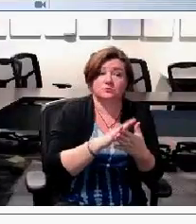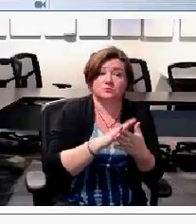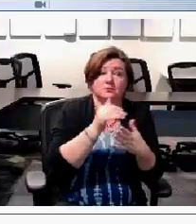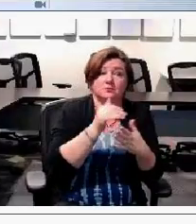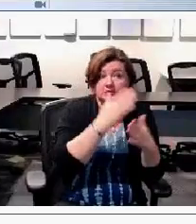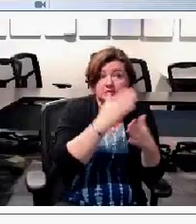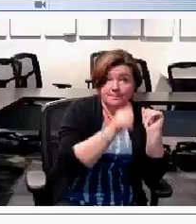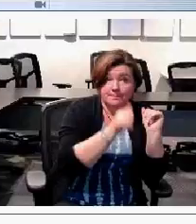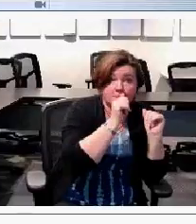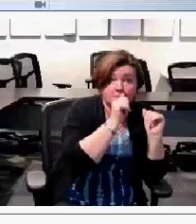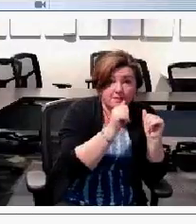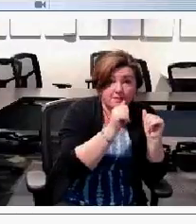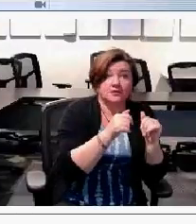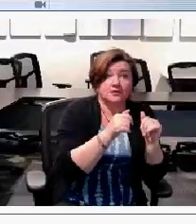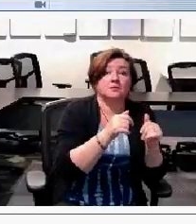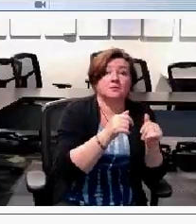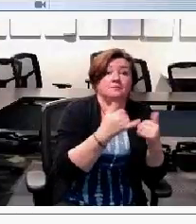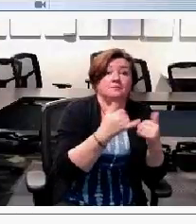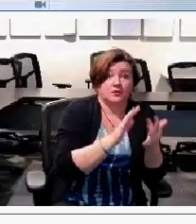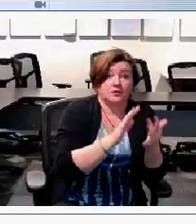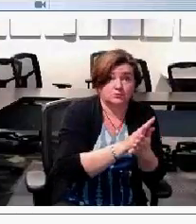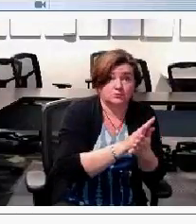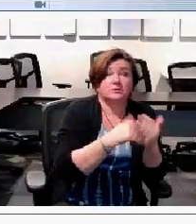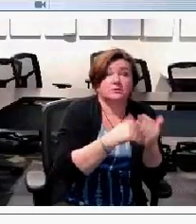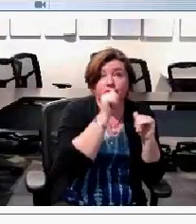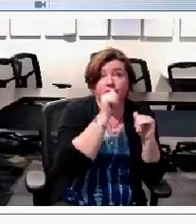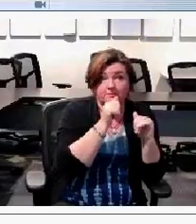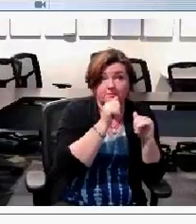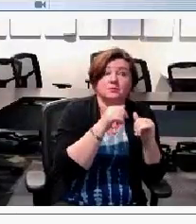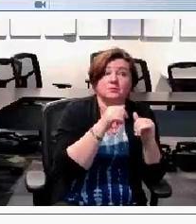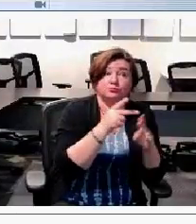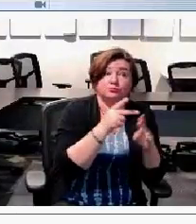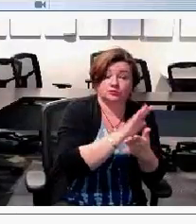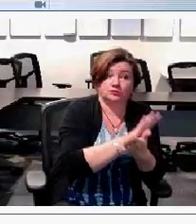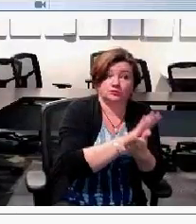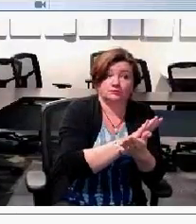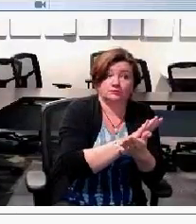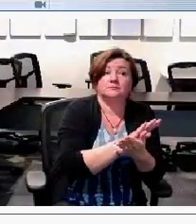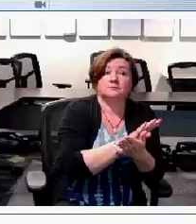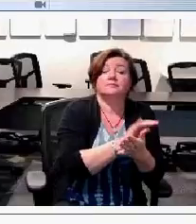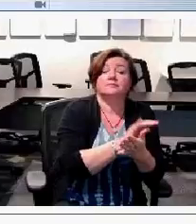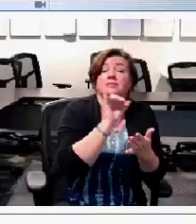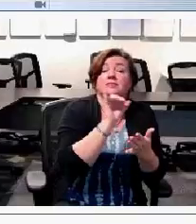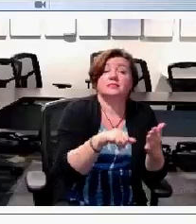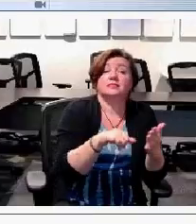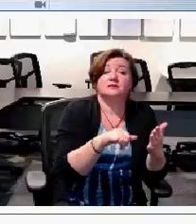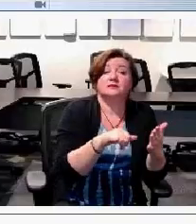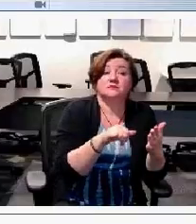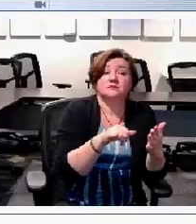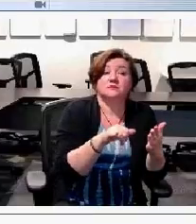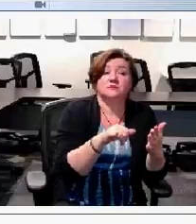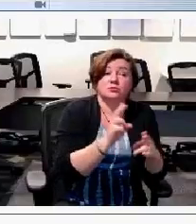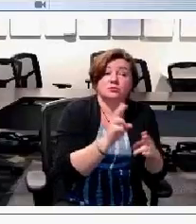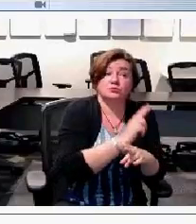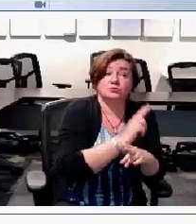private play schools or private preschools. And those programs are using PUF